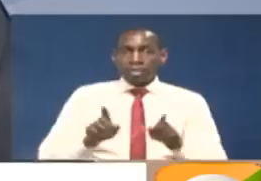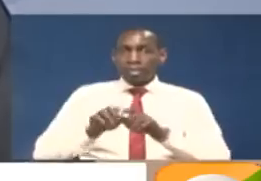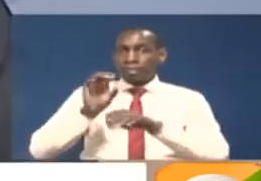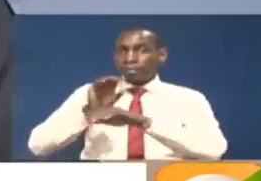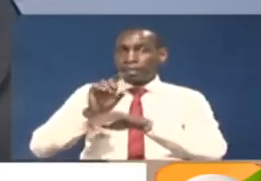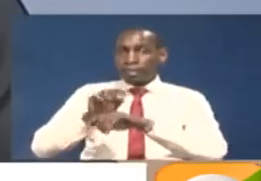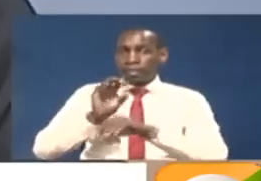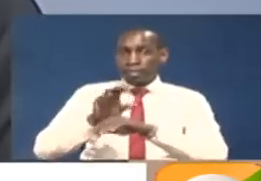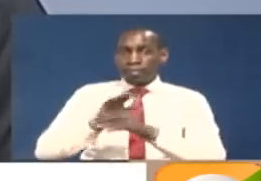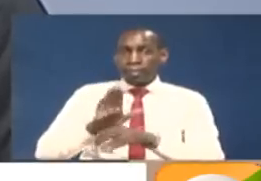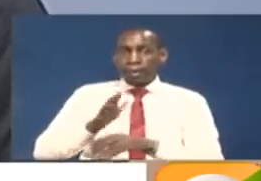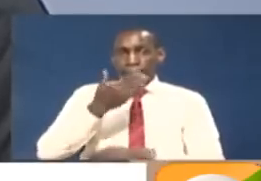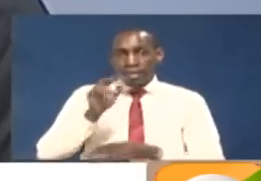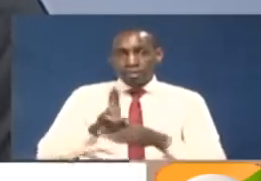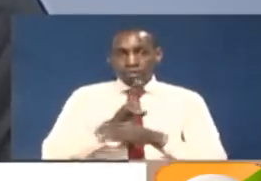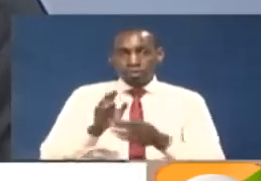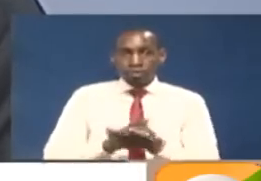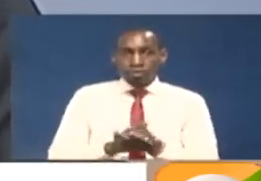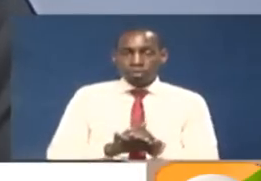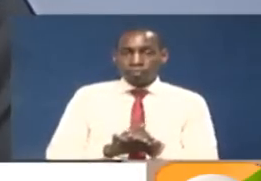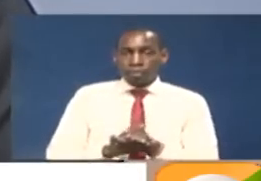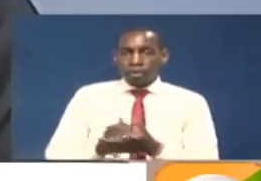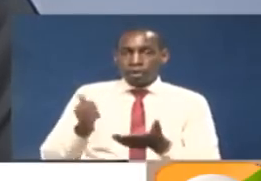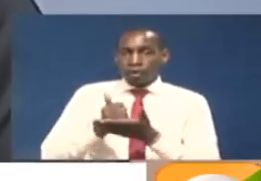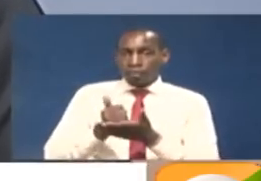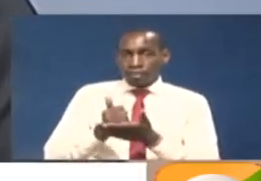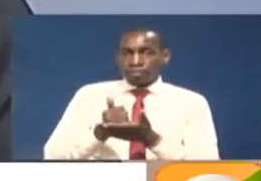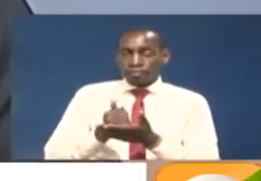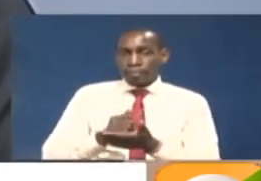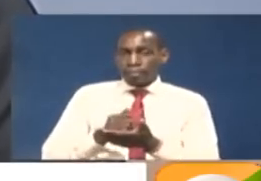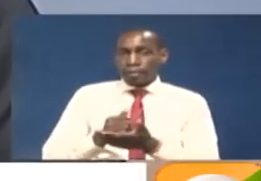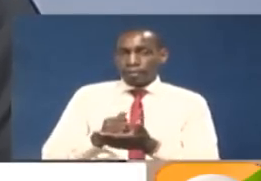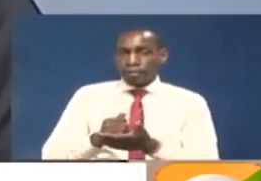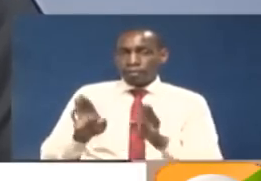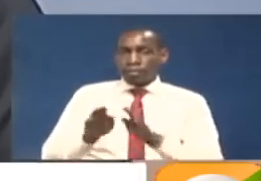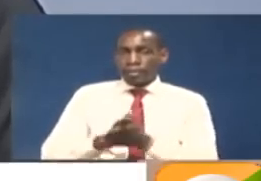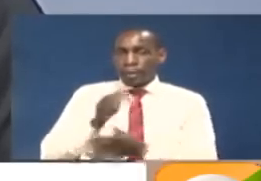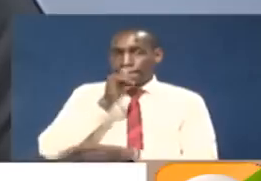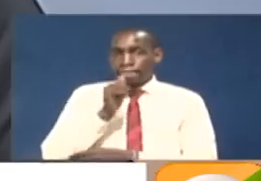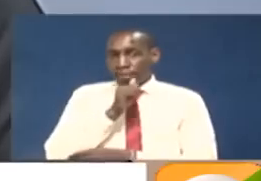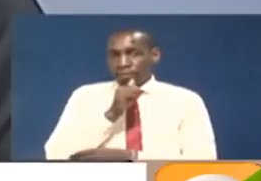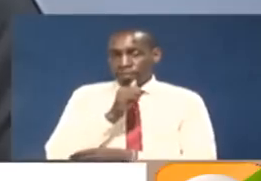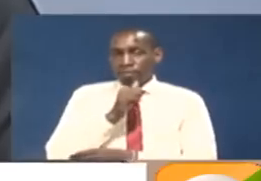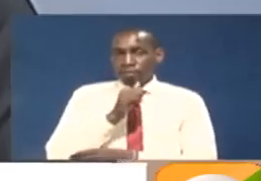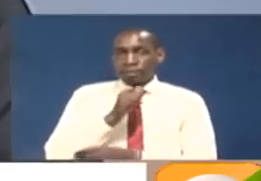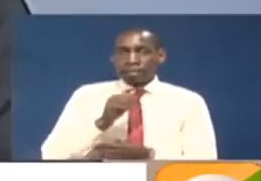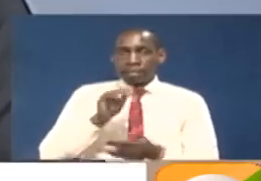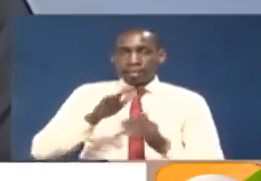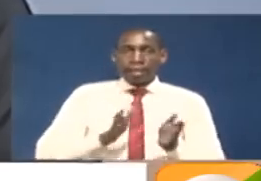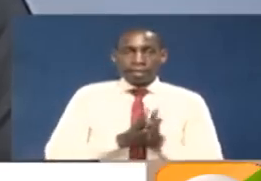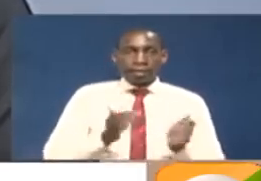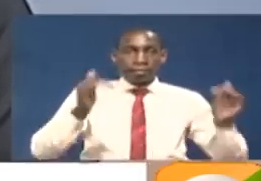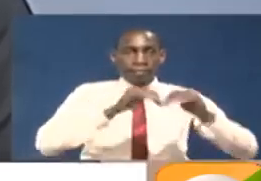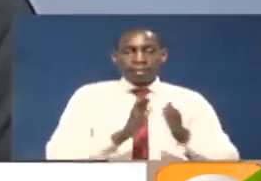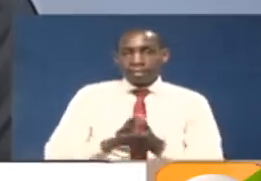advisable to make more use of your closed office and boardrooms than conference platforms. That is